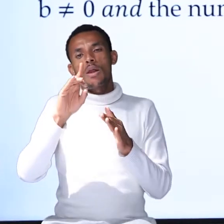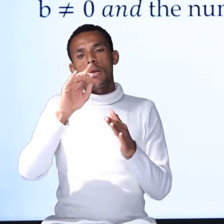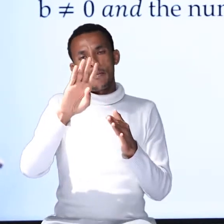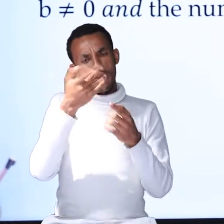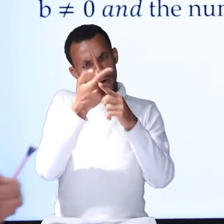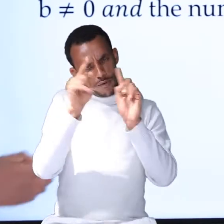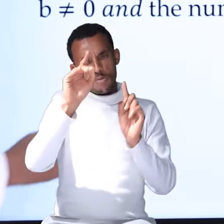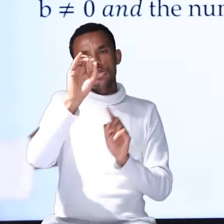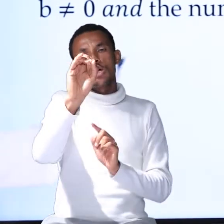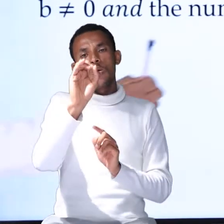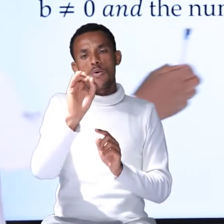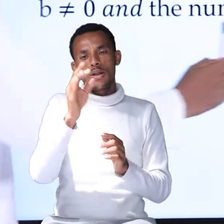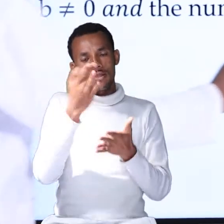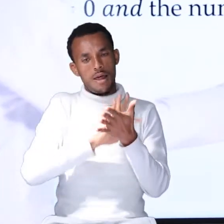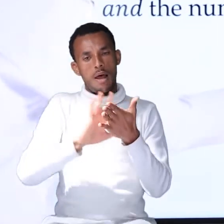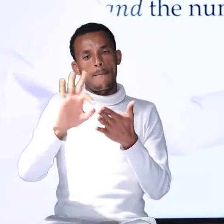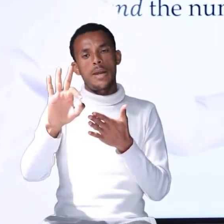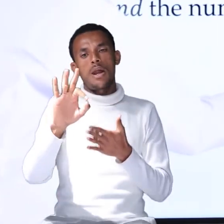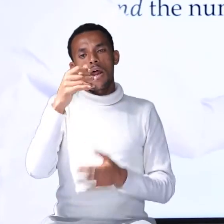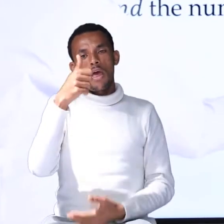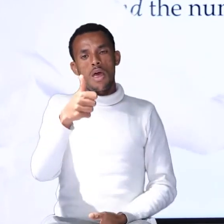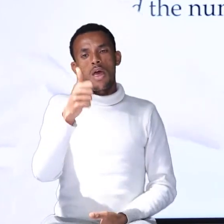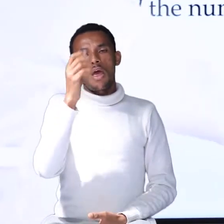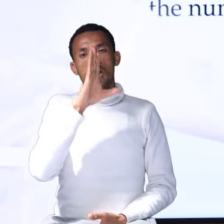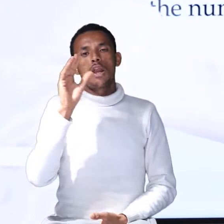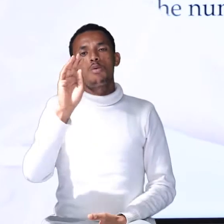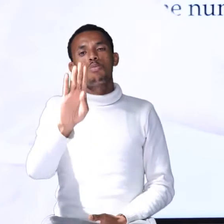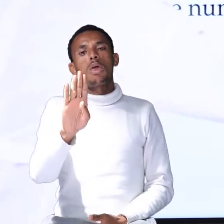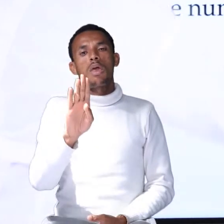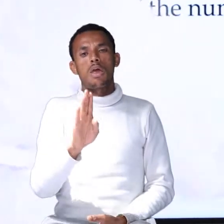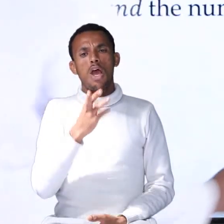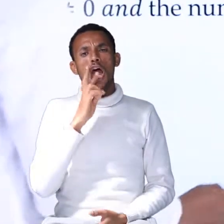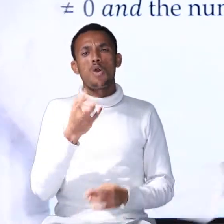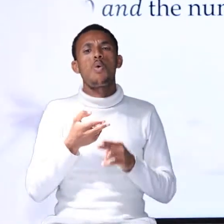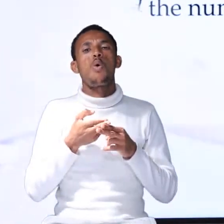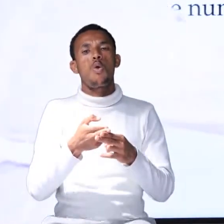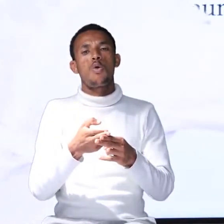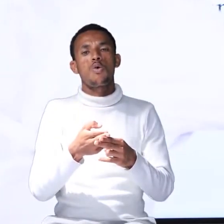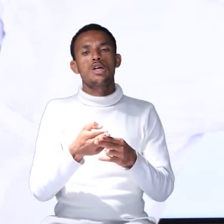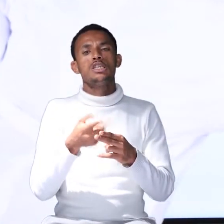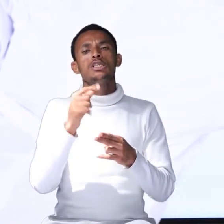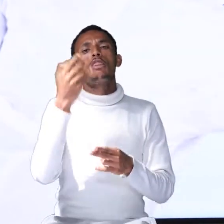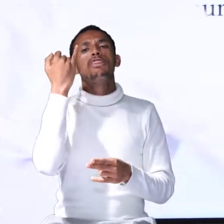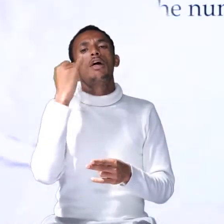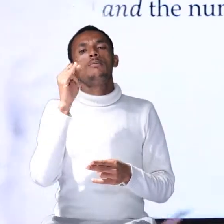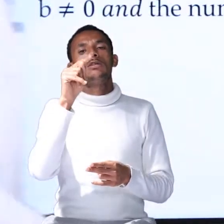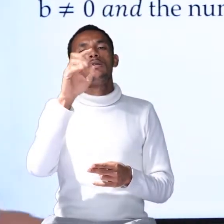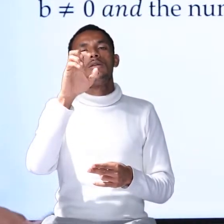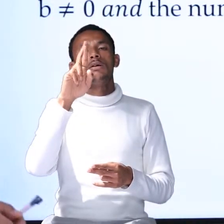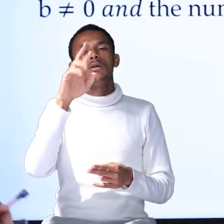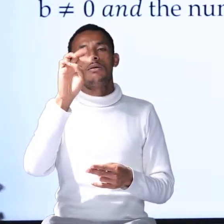0. And the numbers A and B are called the terms of the